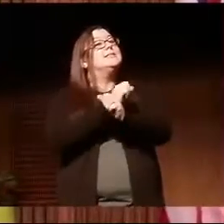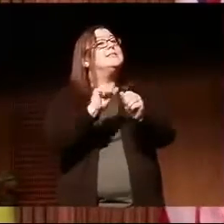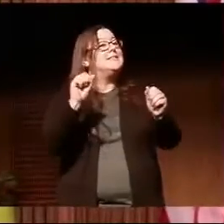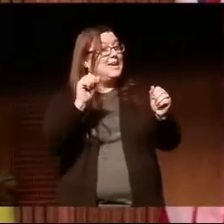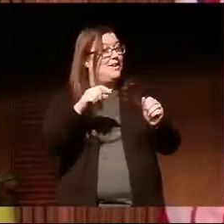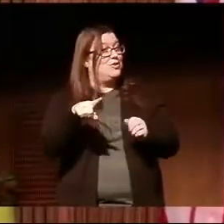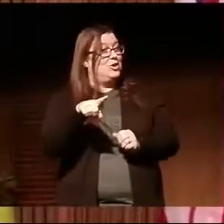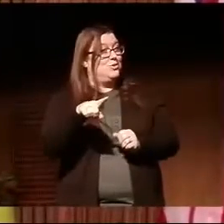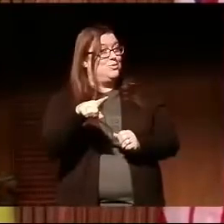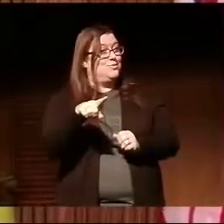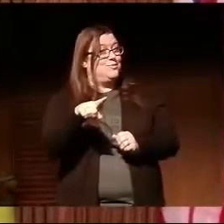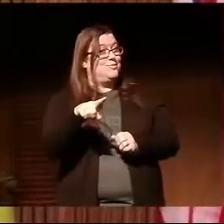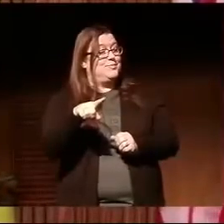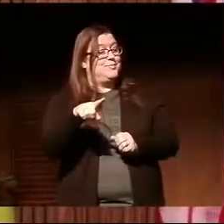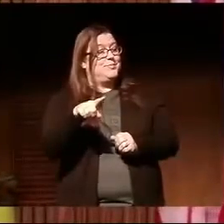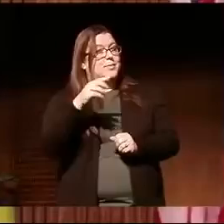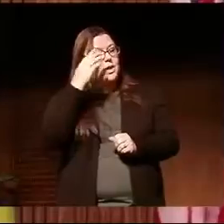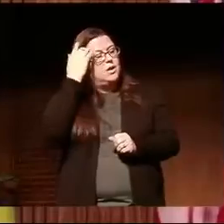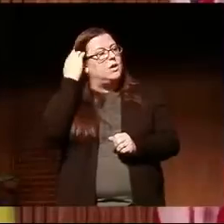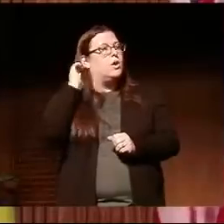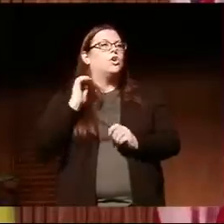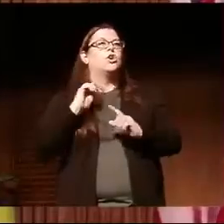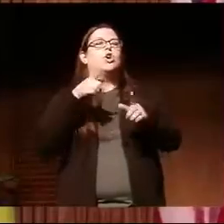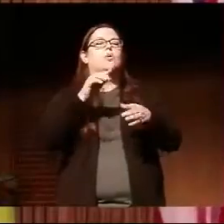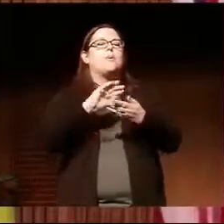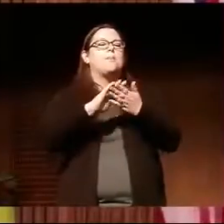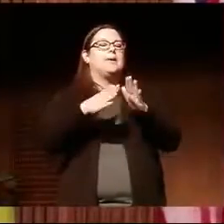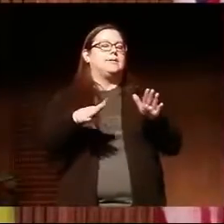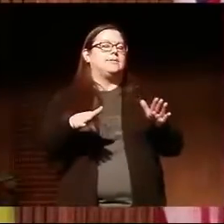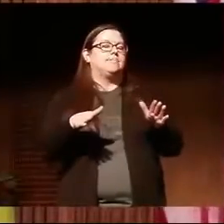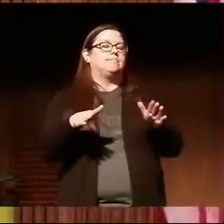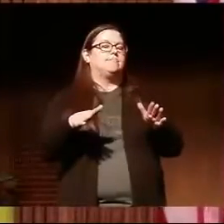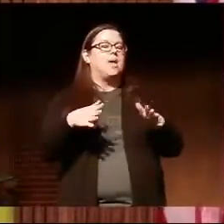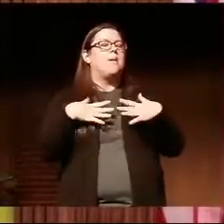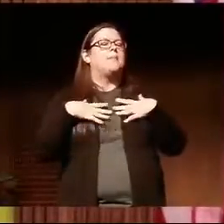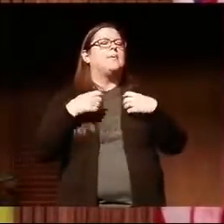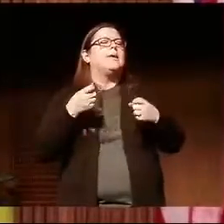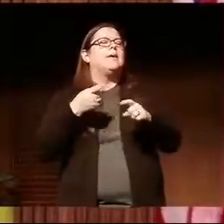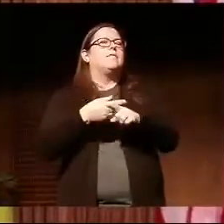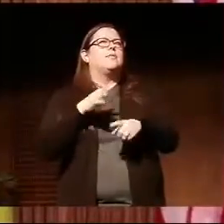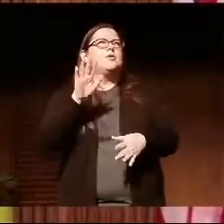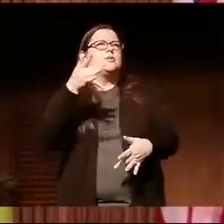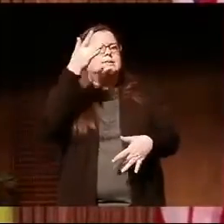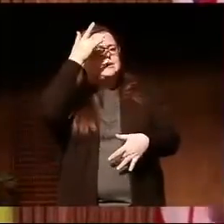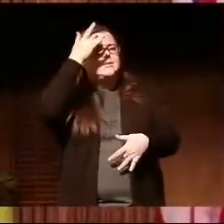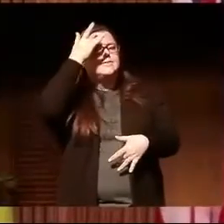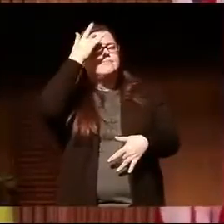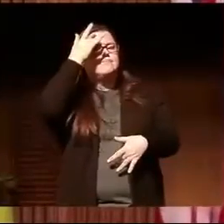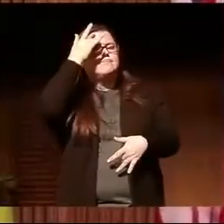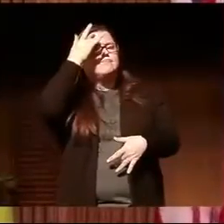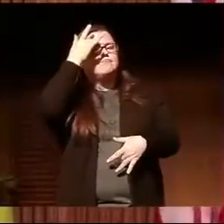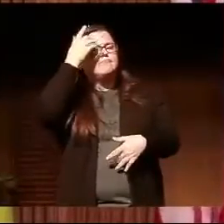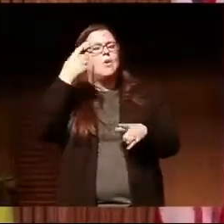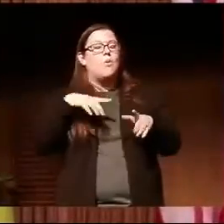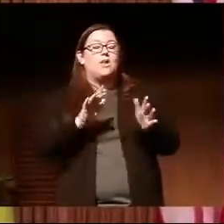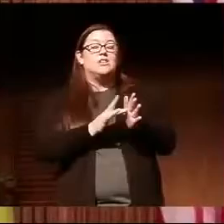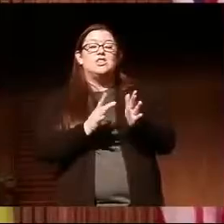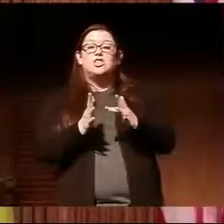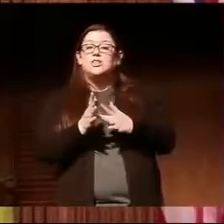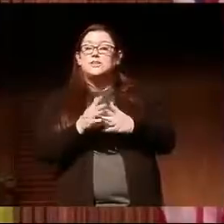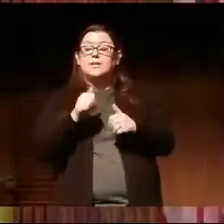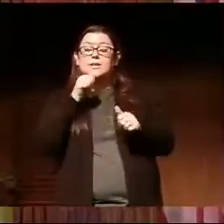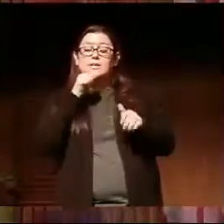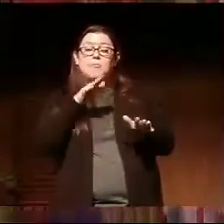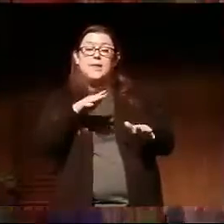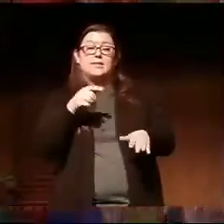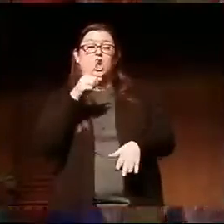duty, go in peace. Be healed of your disease. While Jesus is